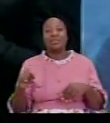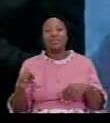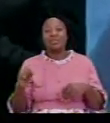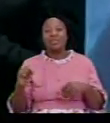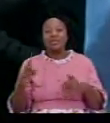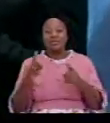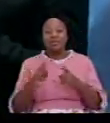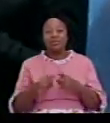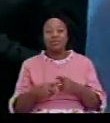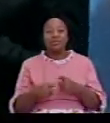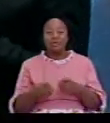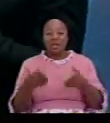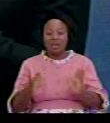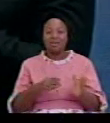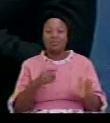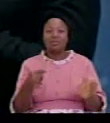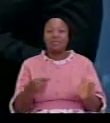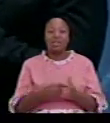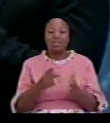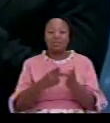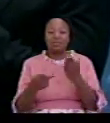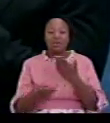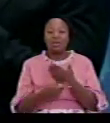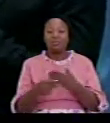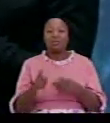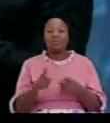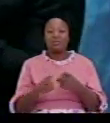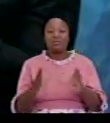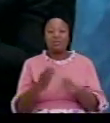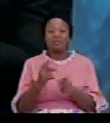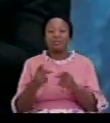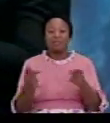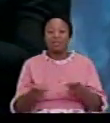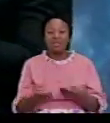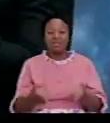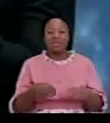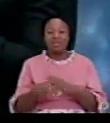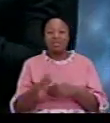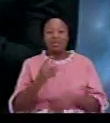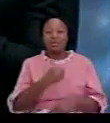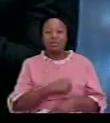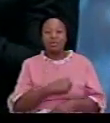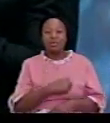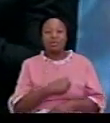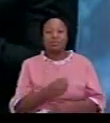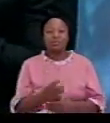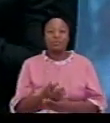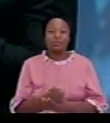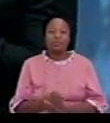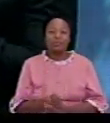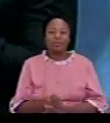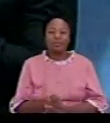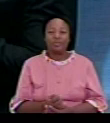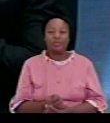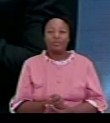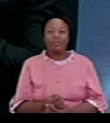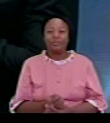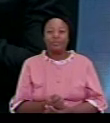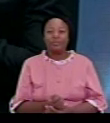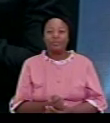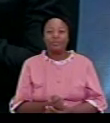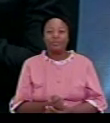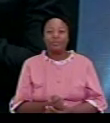this crusade here in Togo. Nous remercions beaucoup tous ceux qui ont